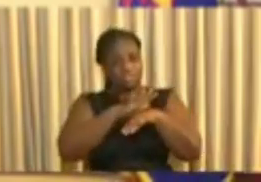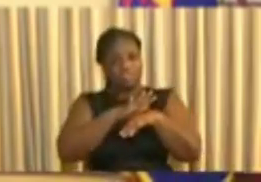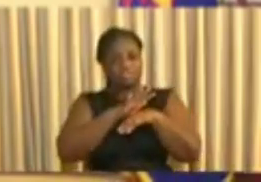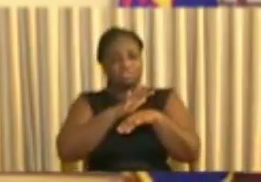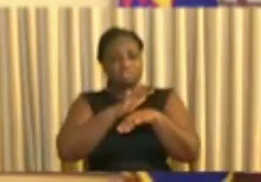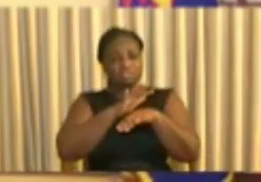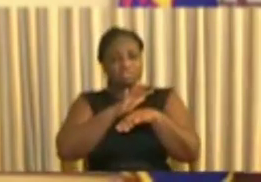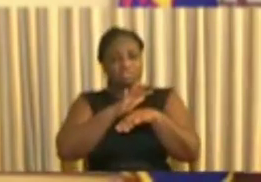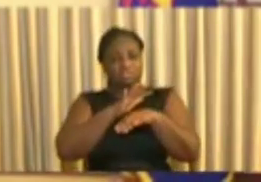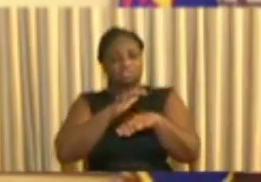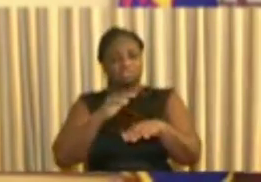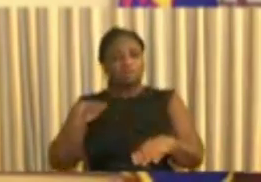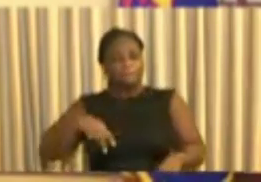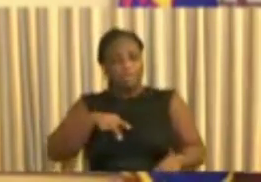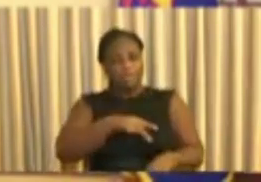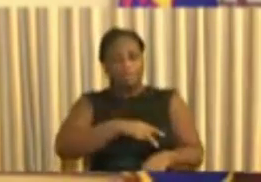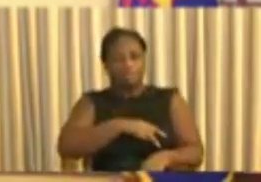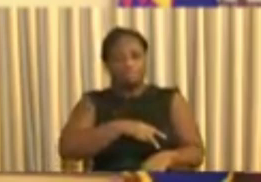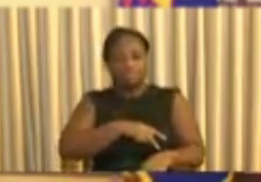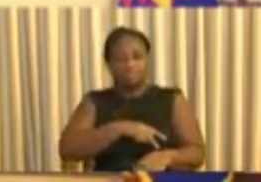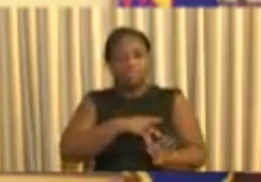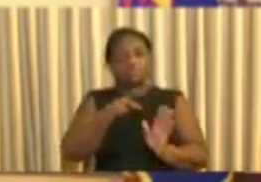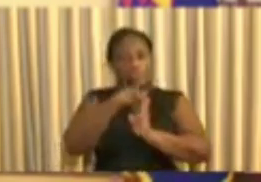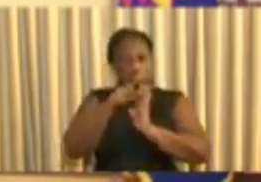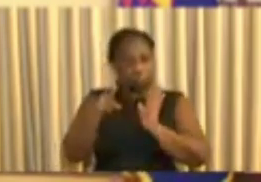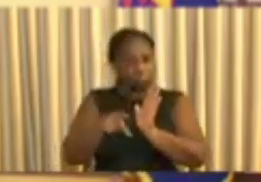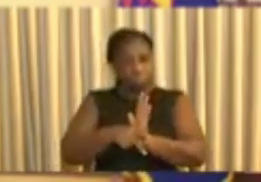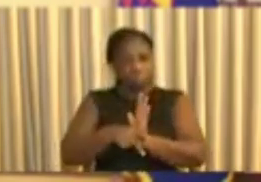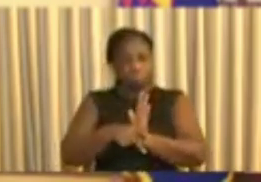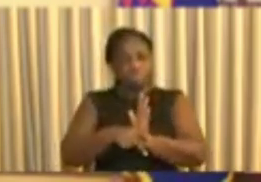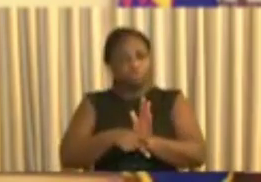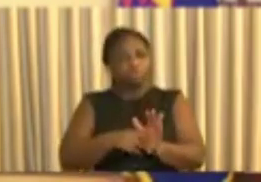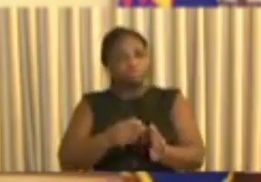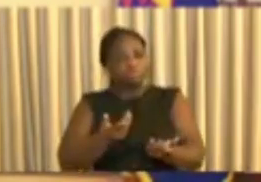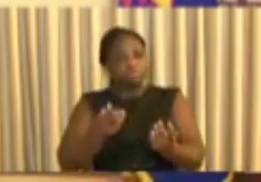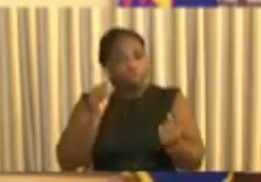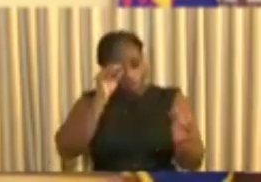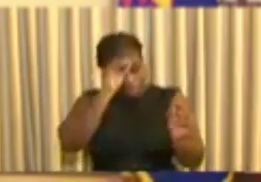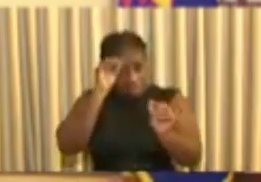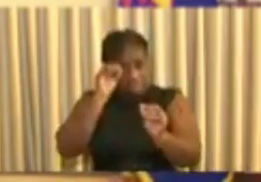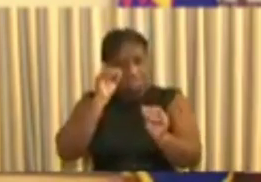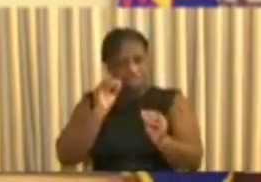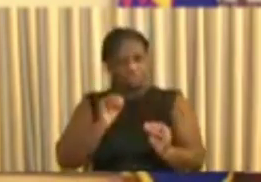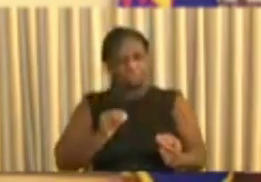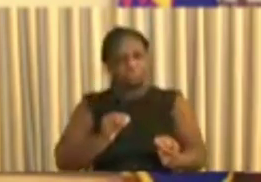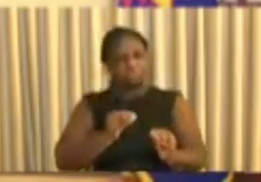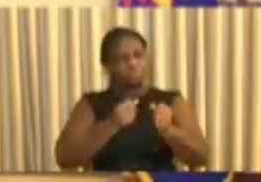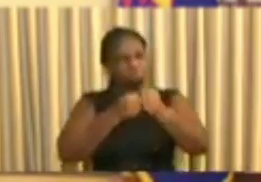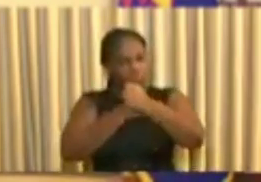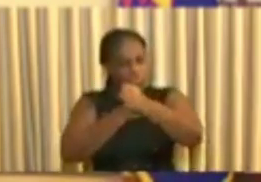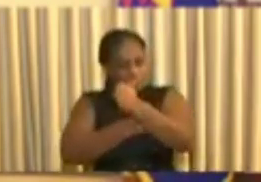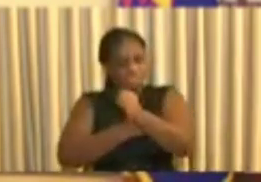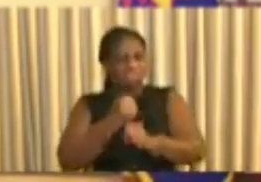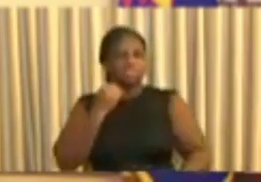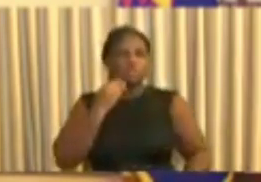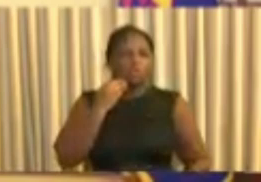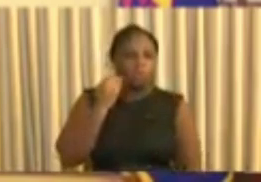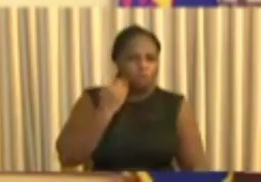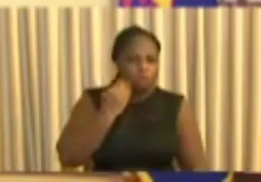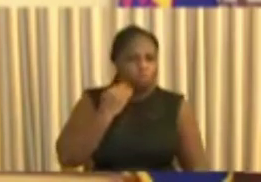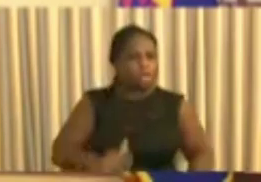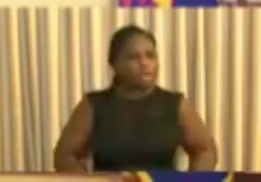the Coronavirus Alleviation Program, whose objective is to protect households and